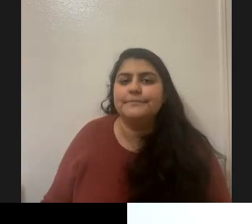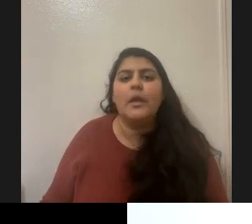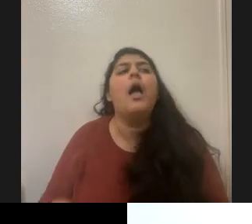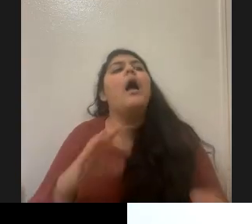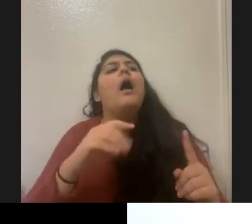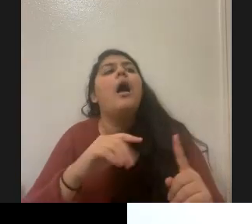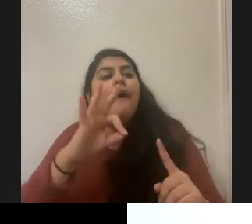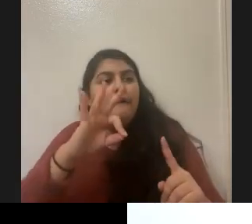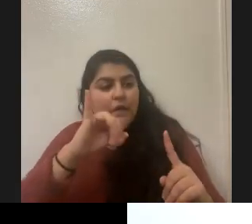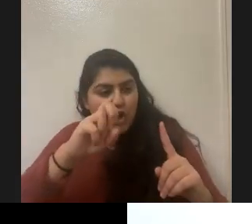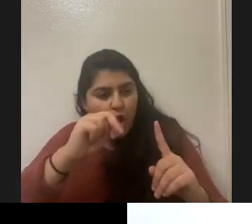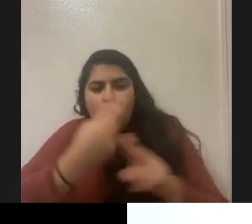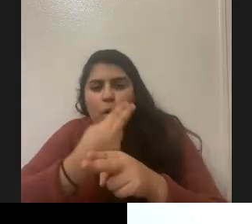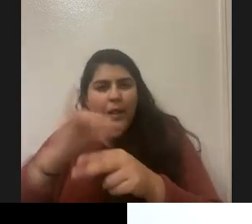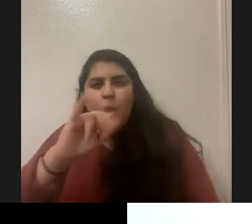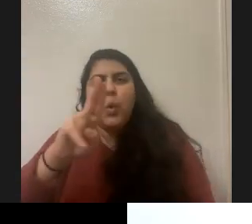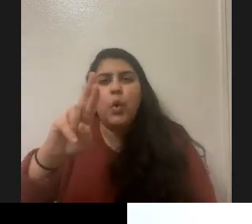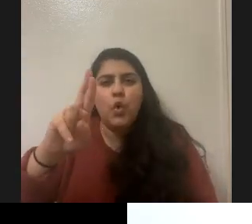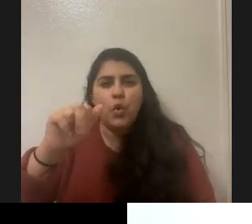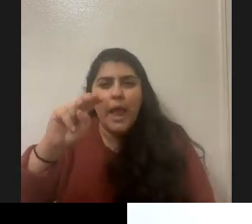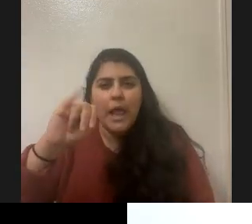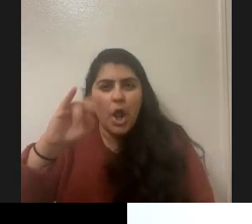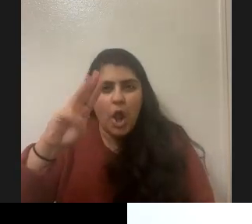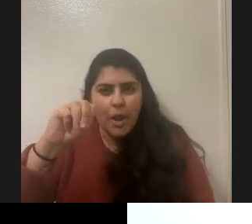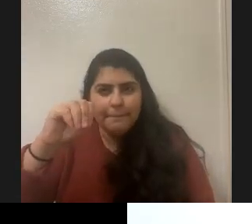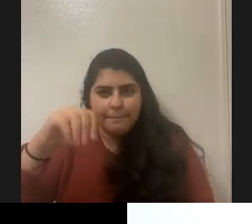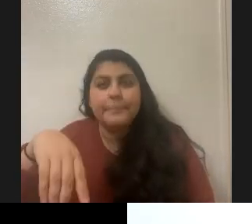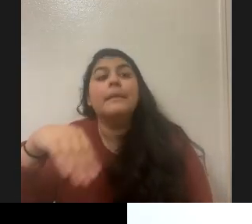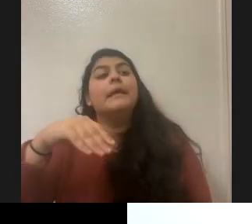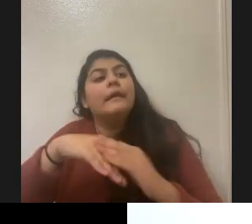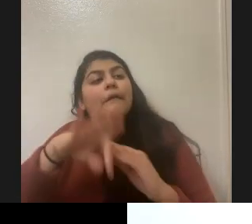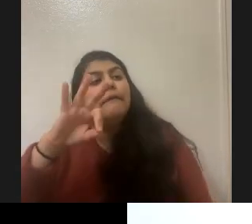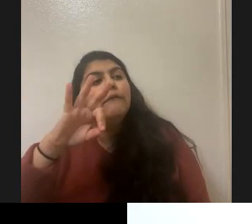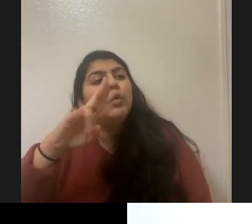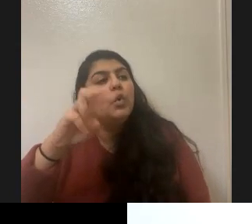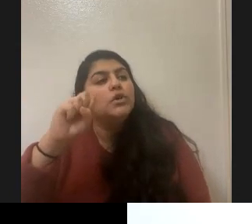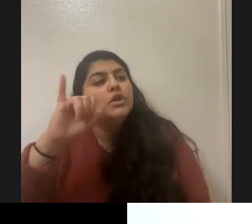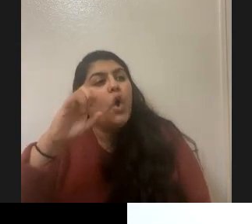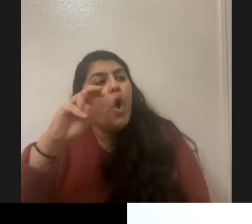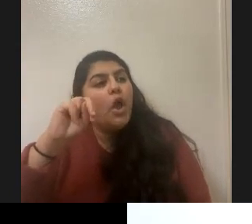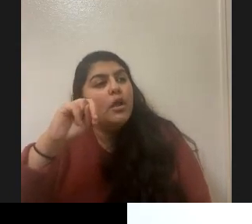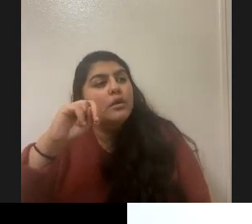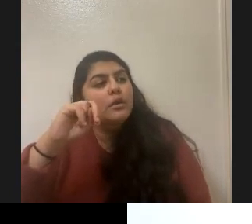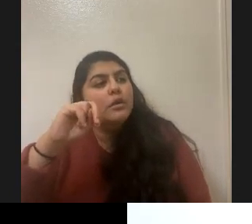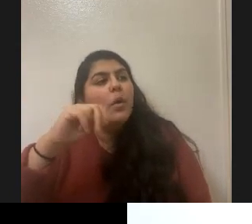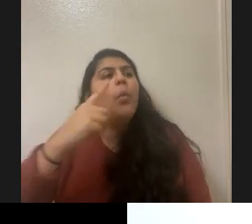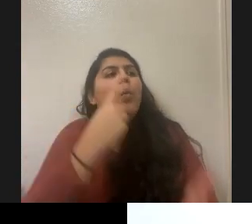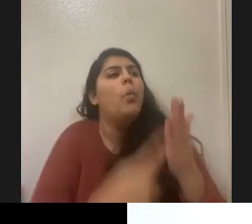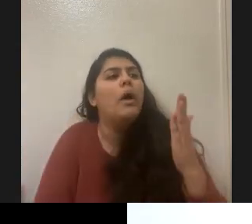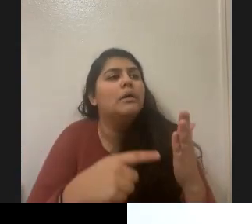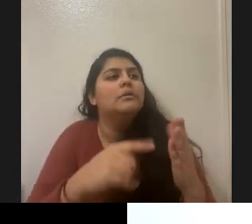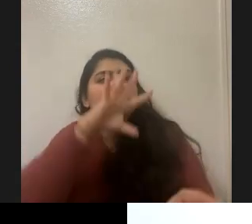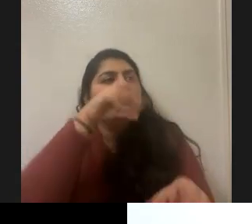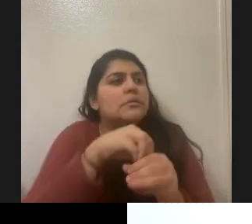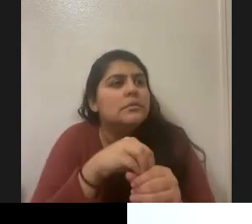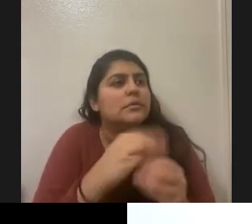using uranium. Yeah. In a fusion situation, like what are the ingredients that would go into it? Yeah,